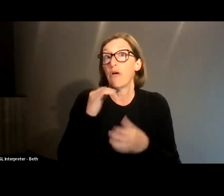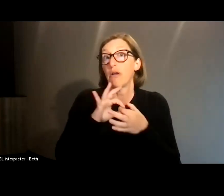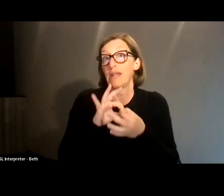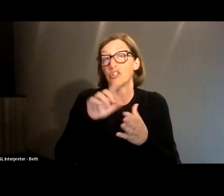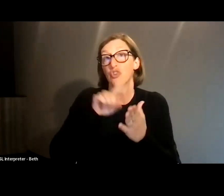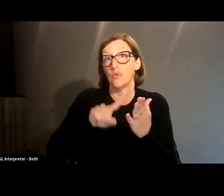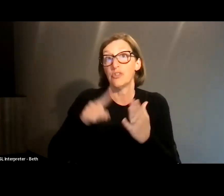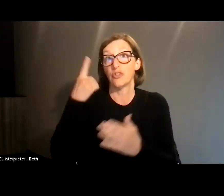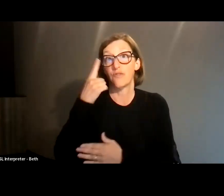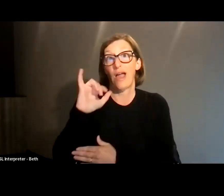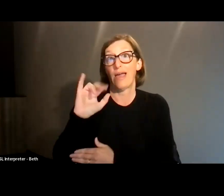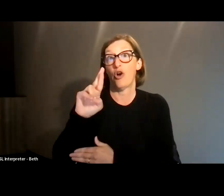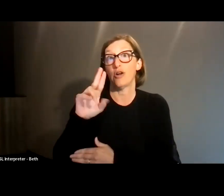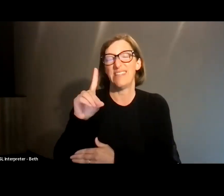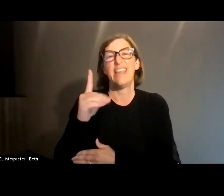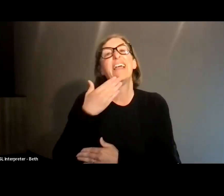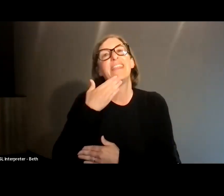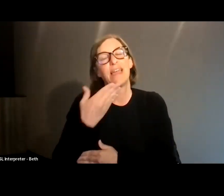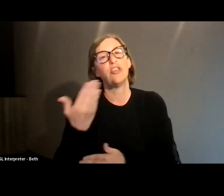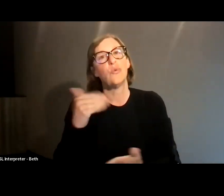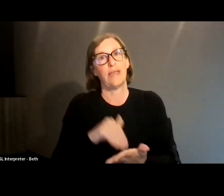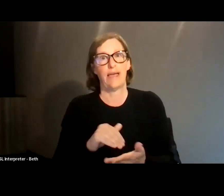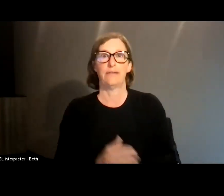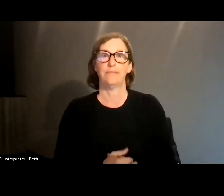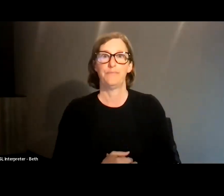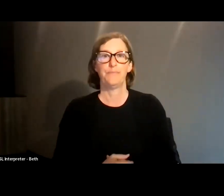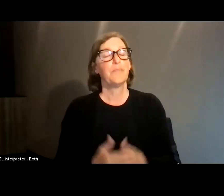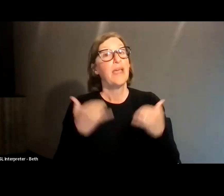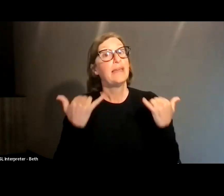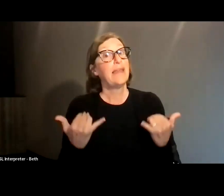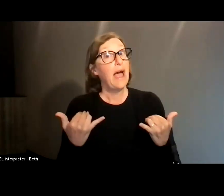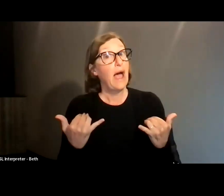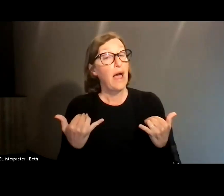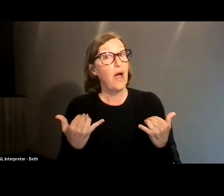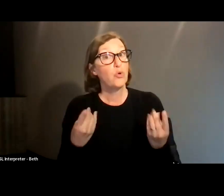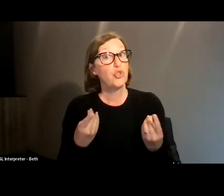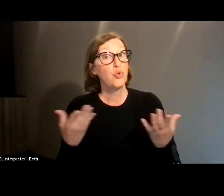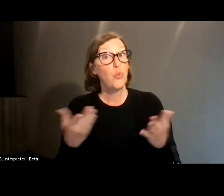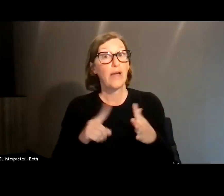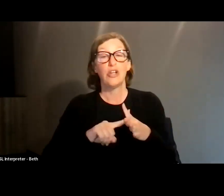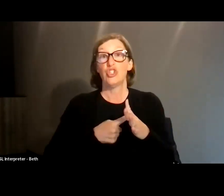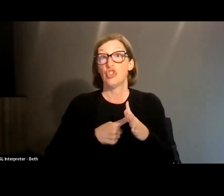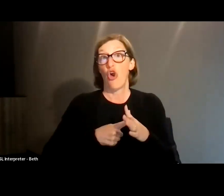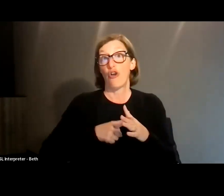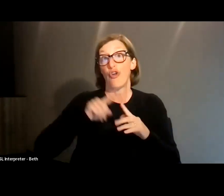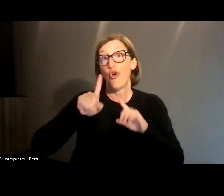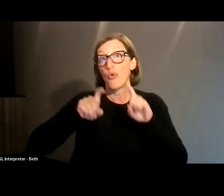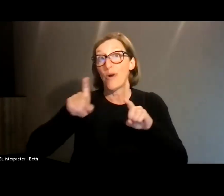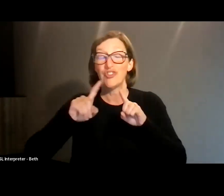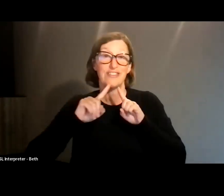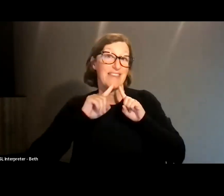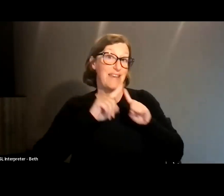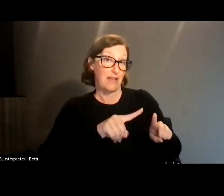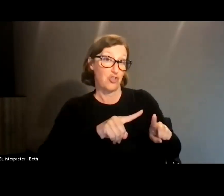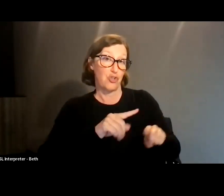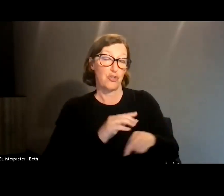for IRD. So thank you again. This time now is the beginning of our Q&A phase. And I